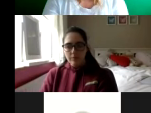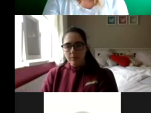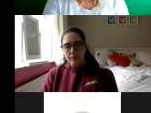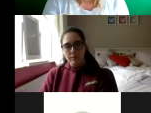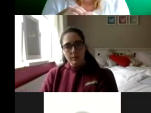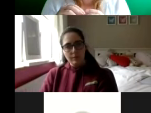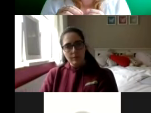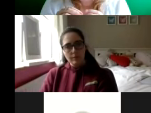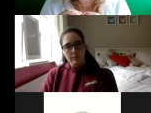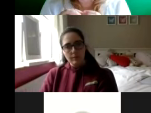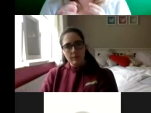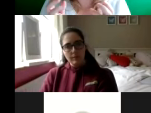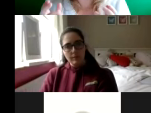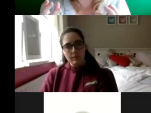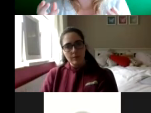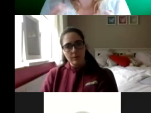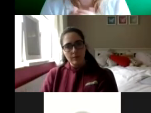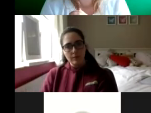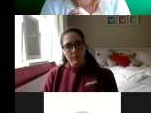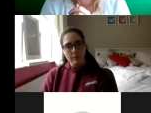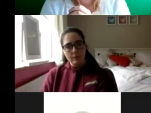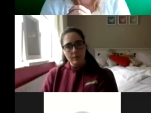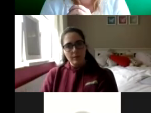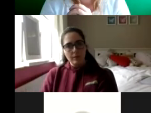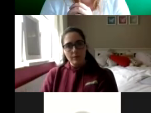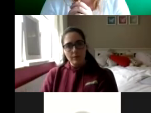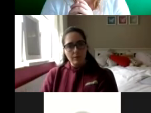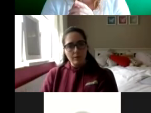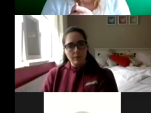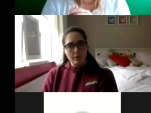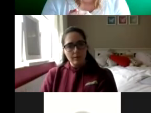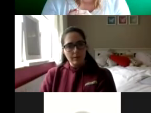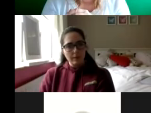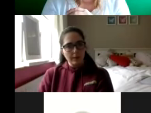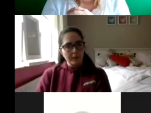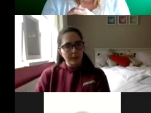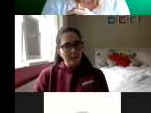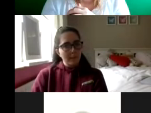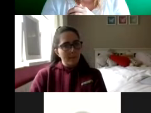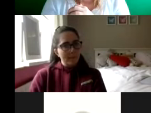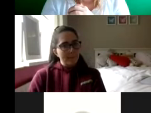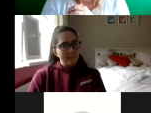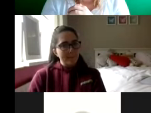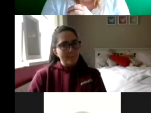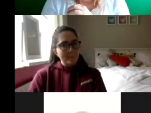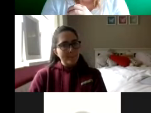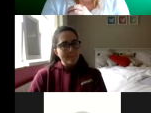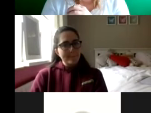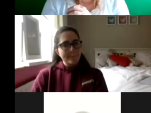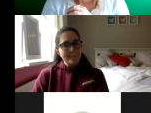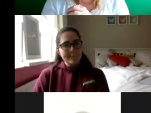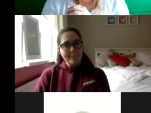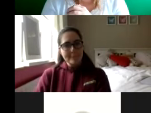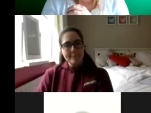particular world, and what you should say and do. Yeah. So if you went into court and told the judge